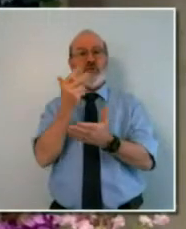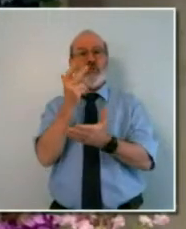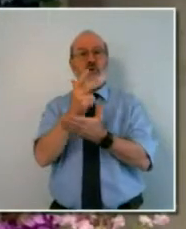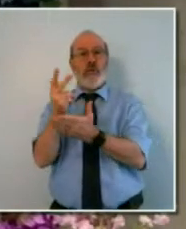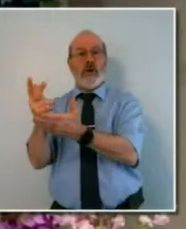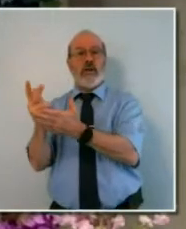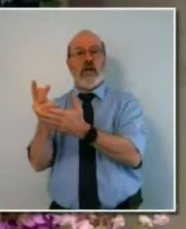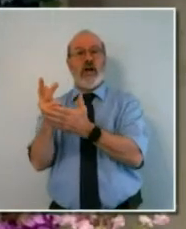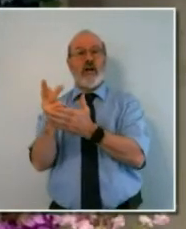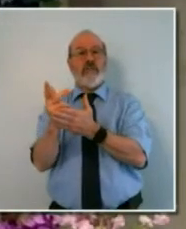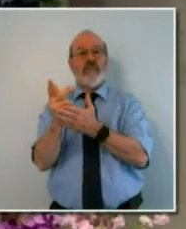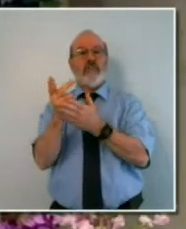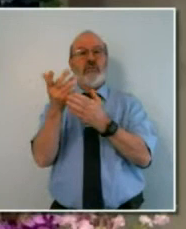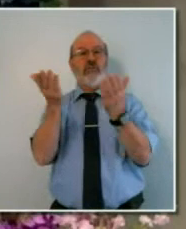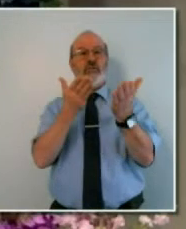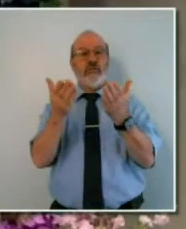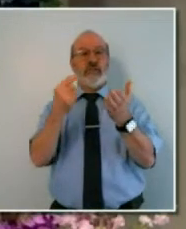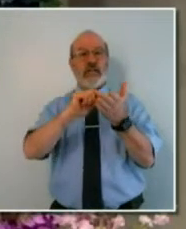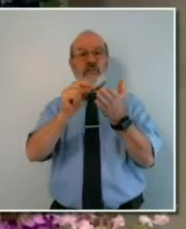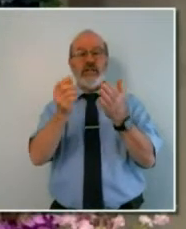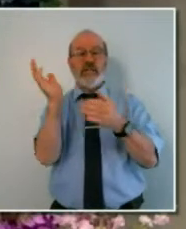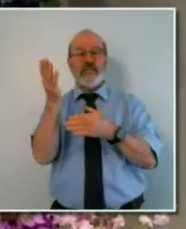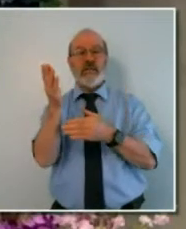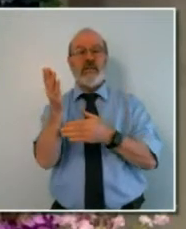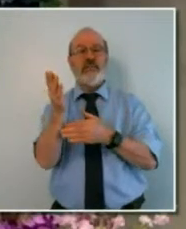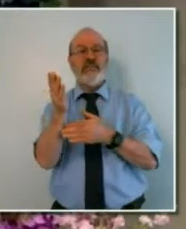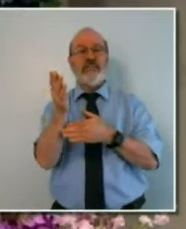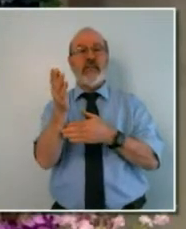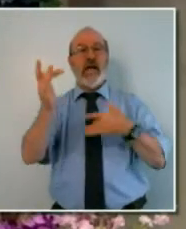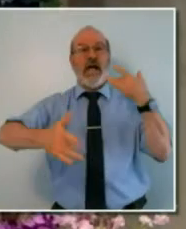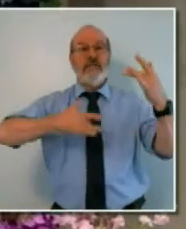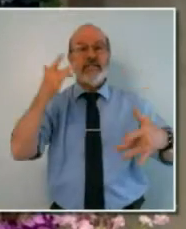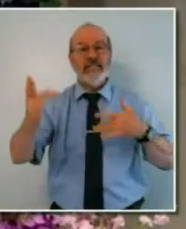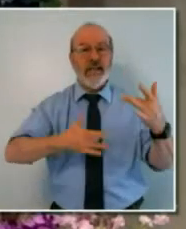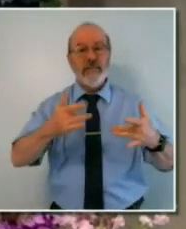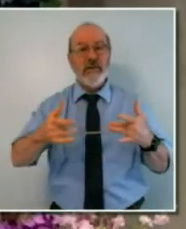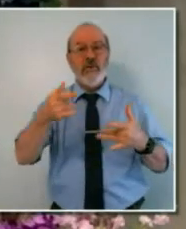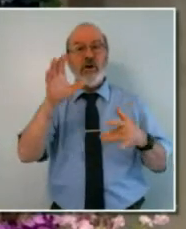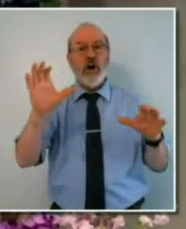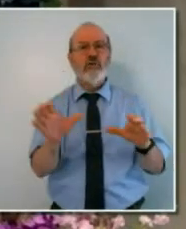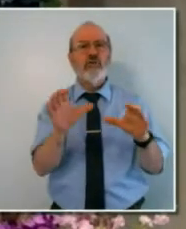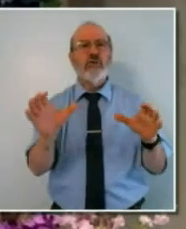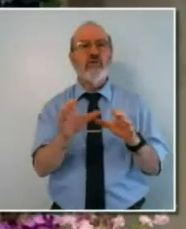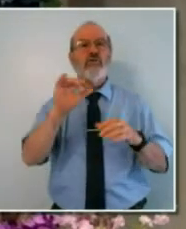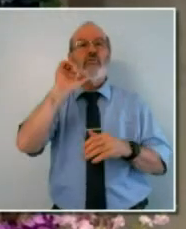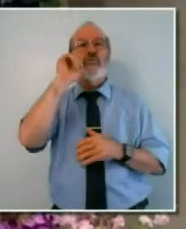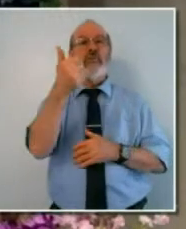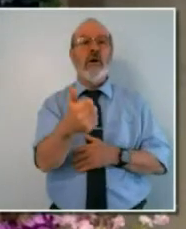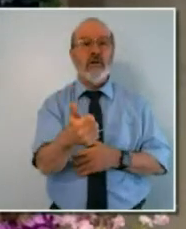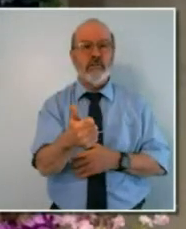service as I write this message. I'm excited about what the Lord is going to do tomorrow.